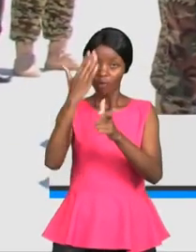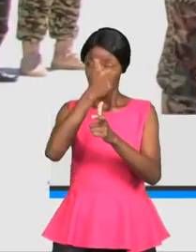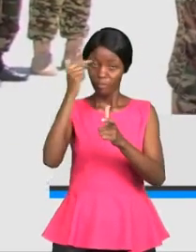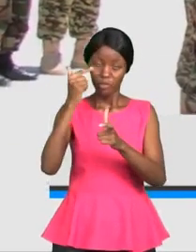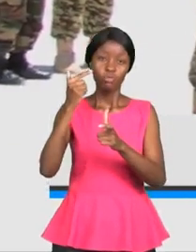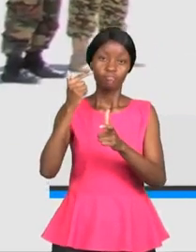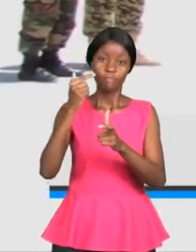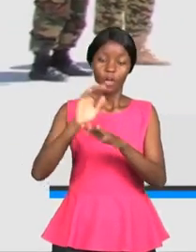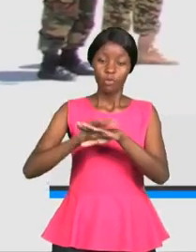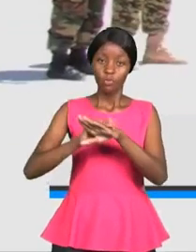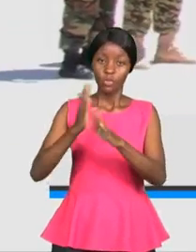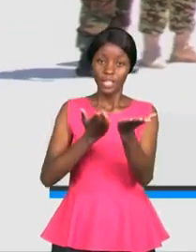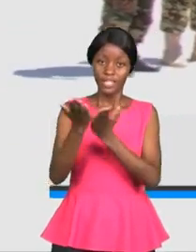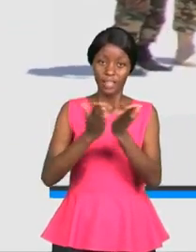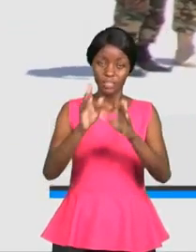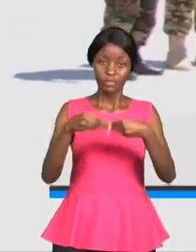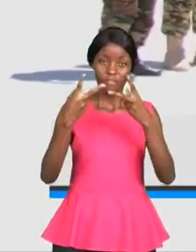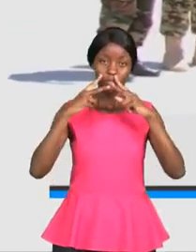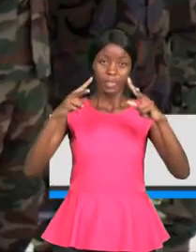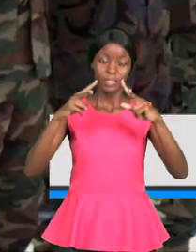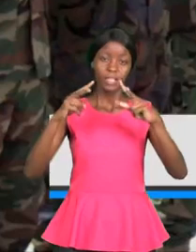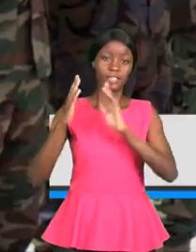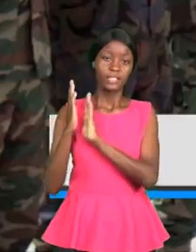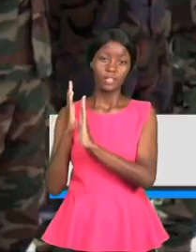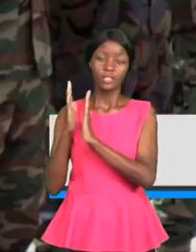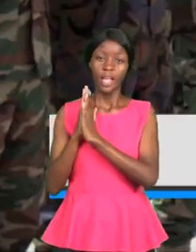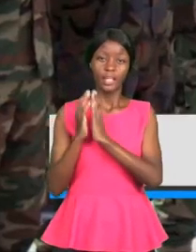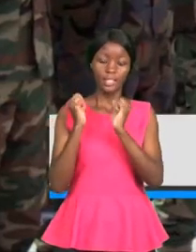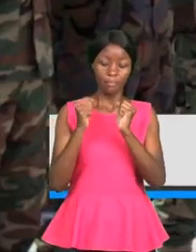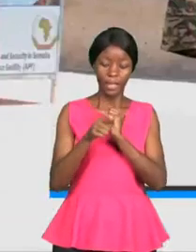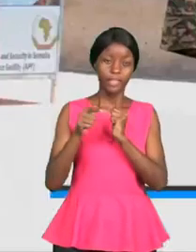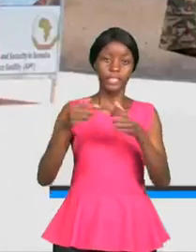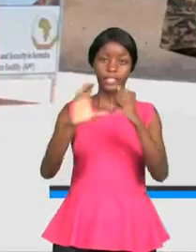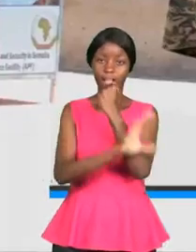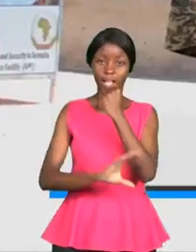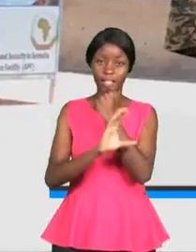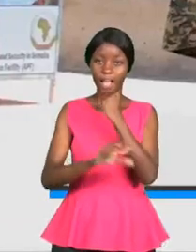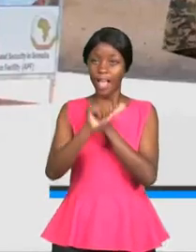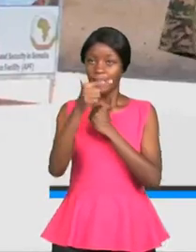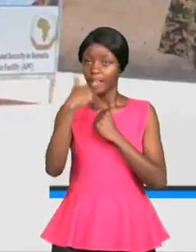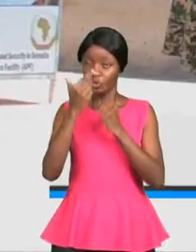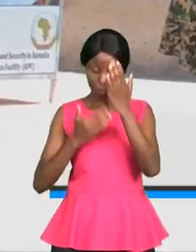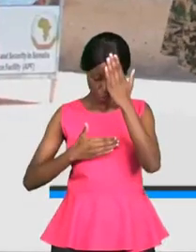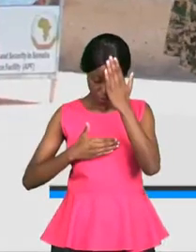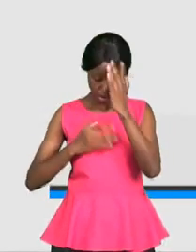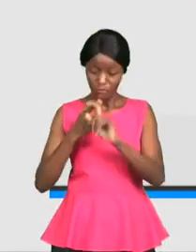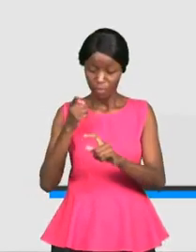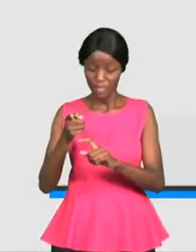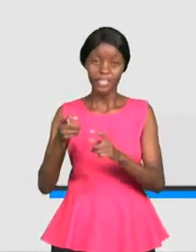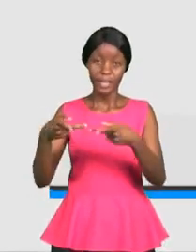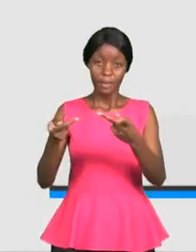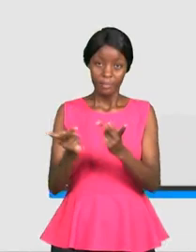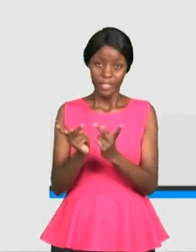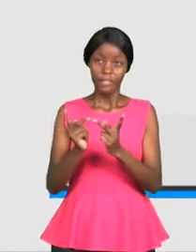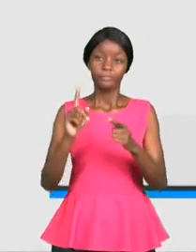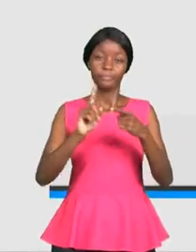the restoration of peace, security and stability in the country. Among those honored at a colorful function held in Mogadishu were officers